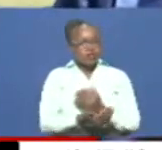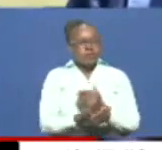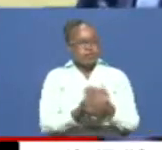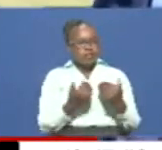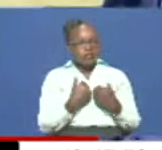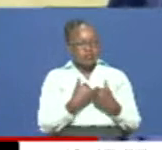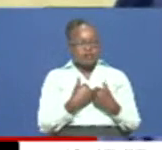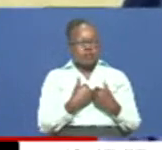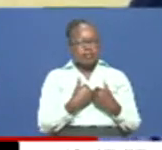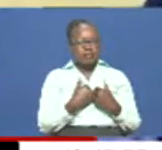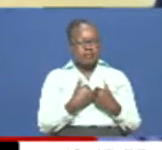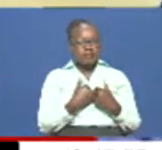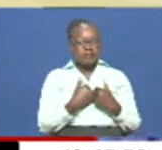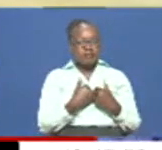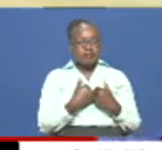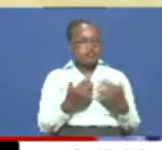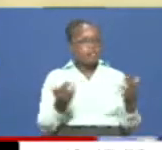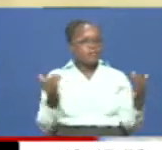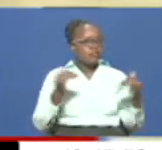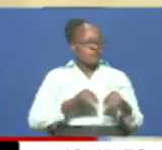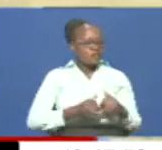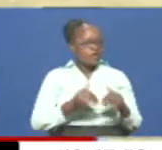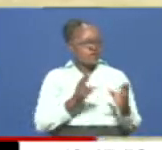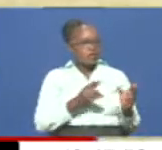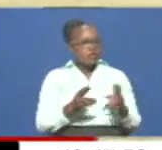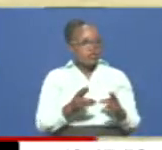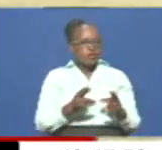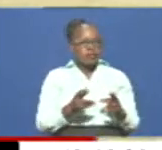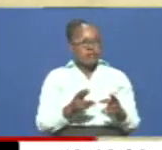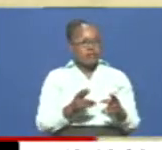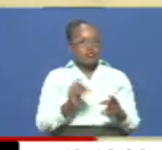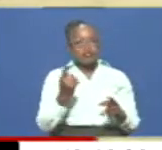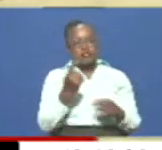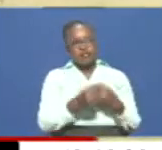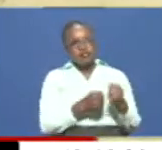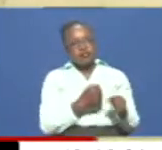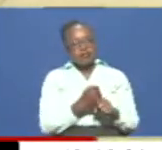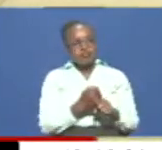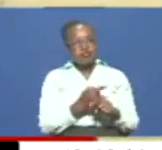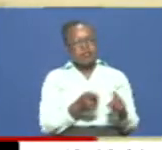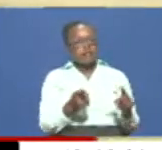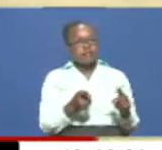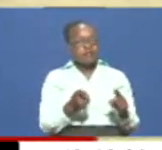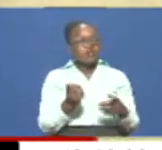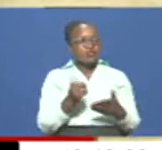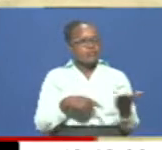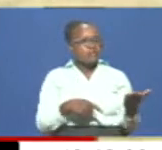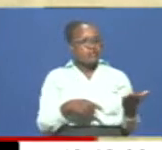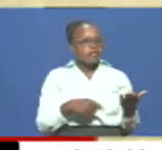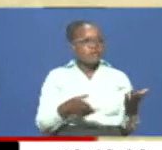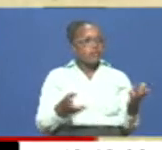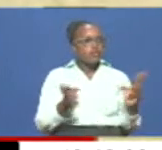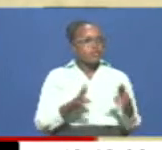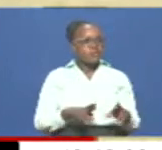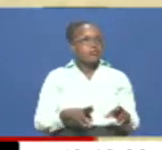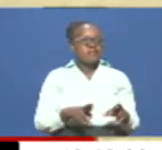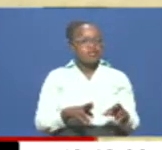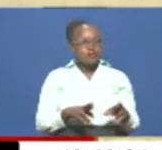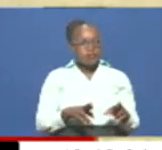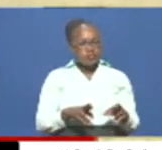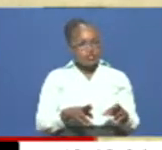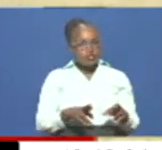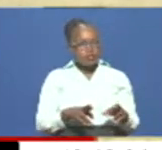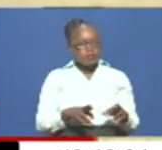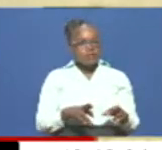the seminar. We normally have it when it's in a year, but as a result of what happened to